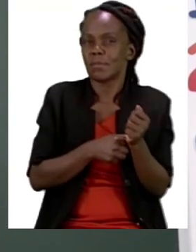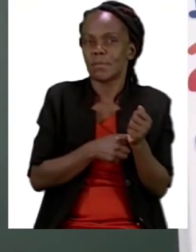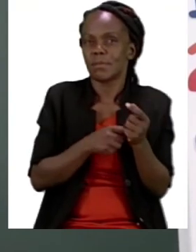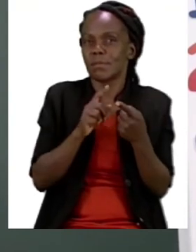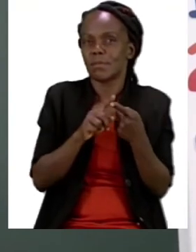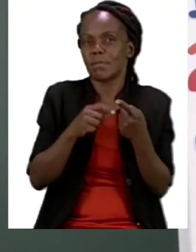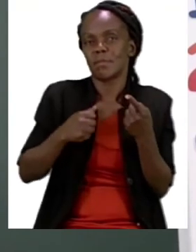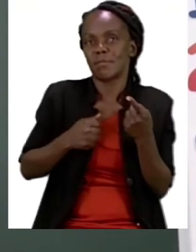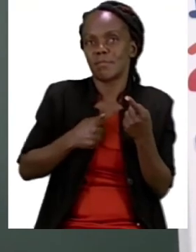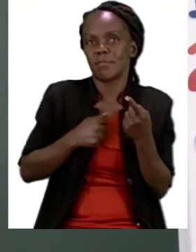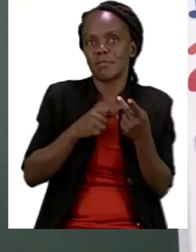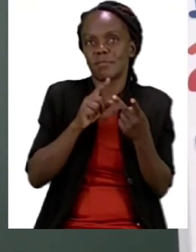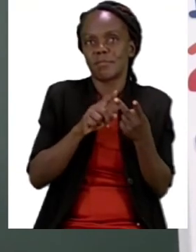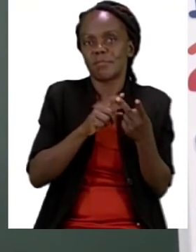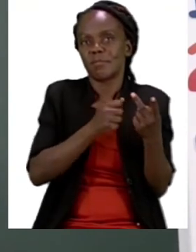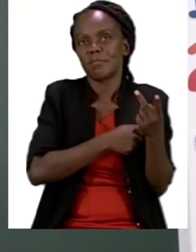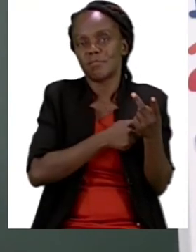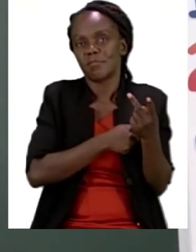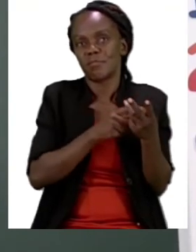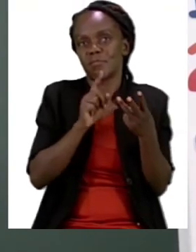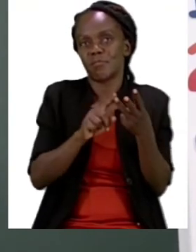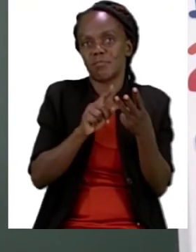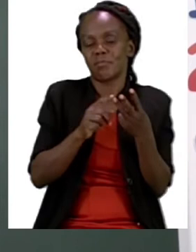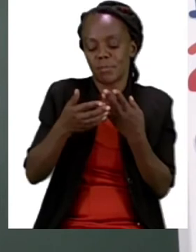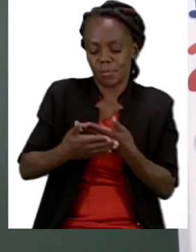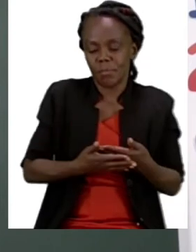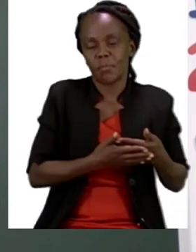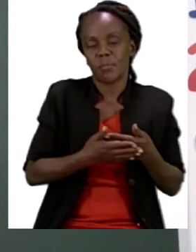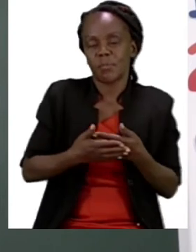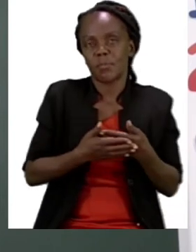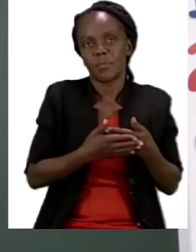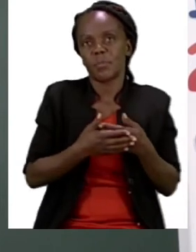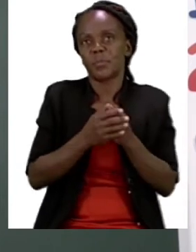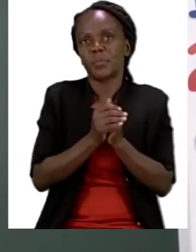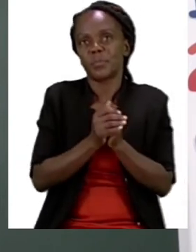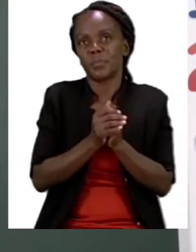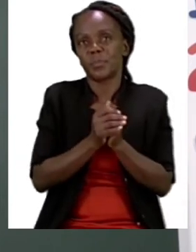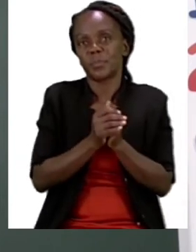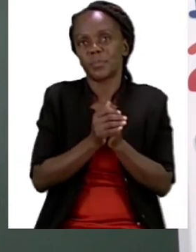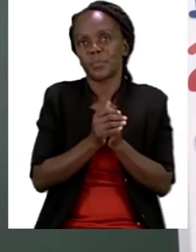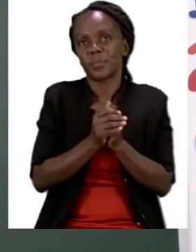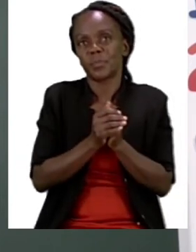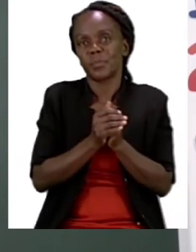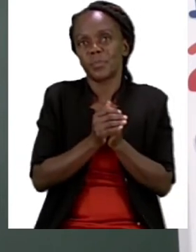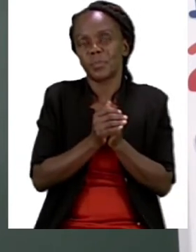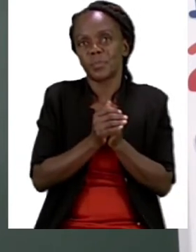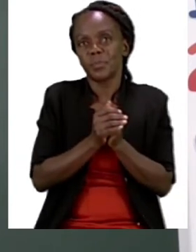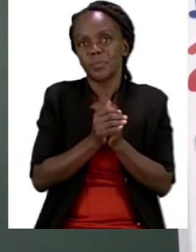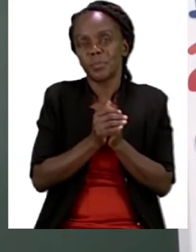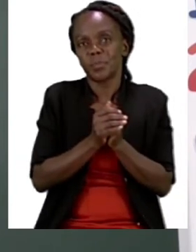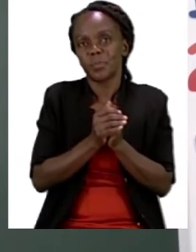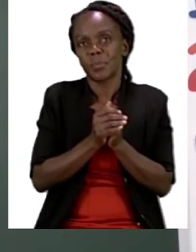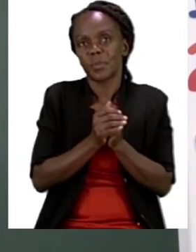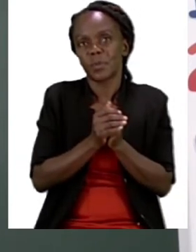father, and baby. And with this picture, I'm going to talk about the people that